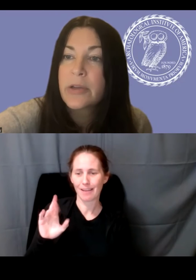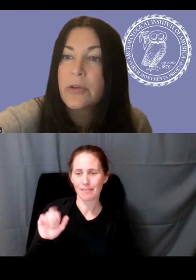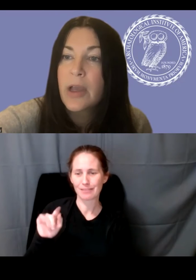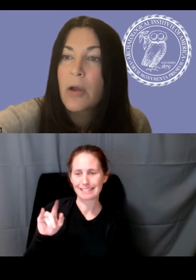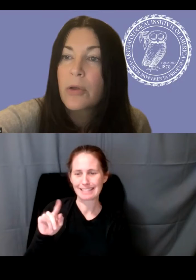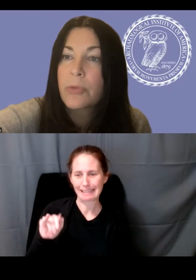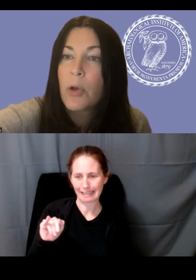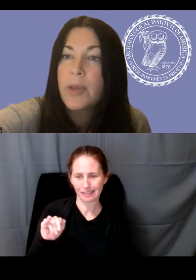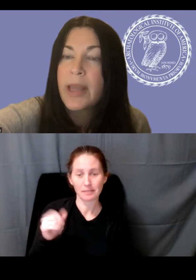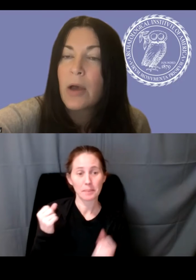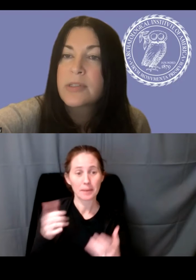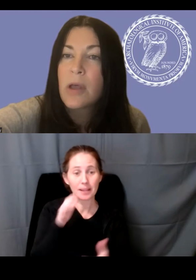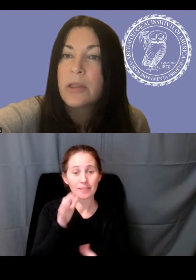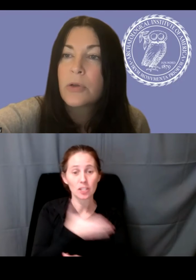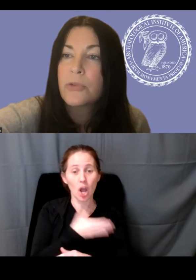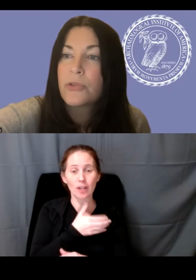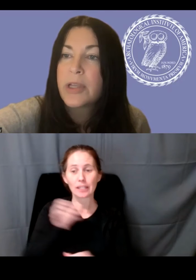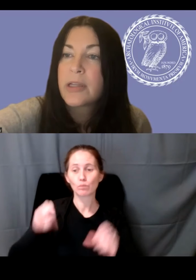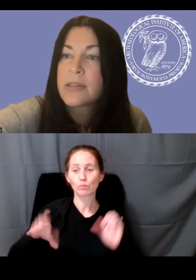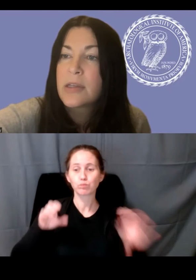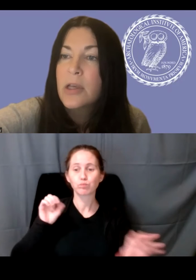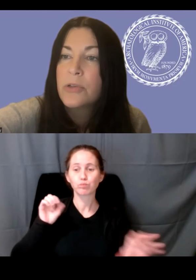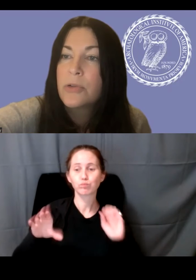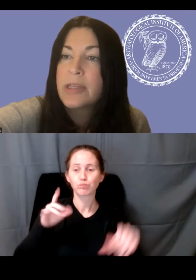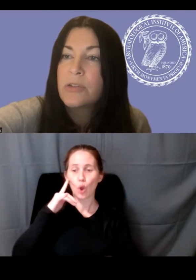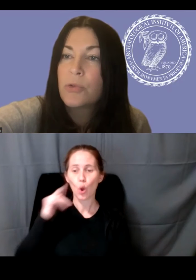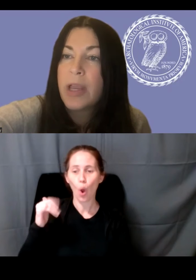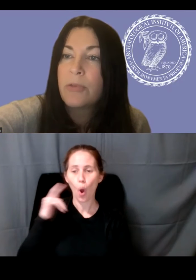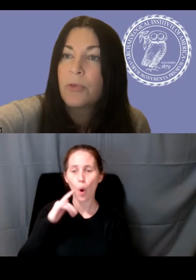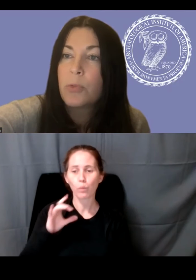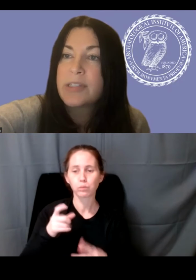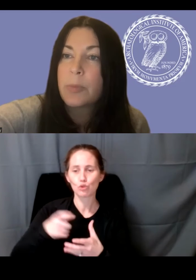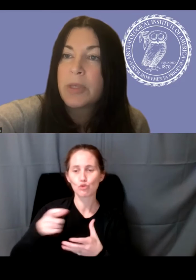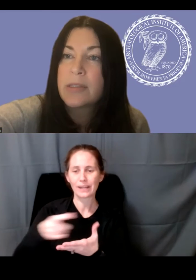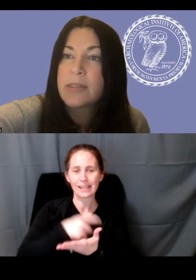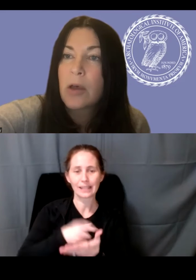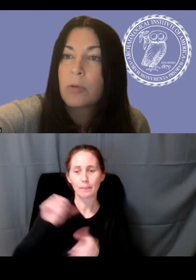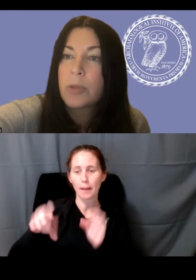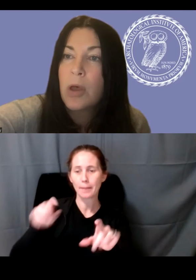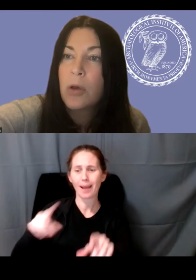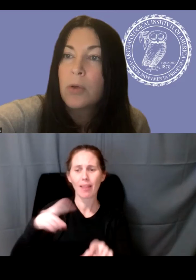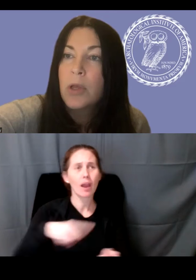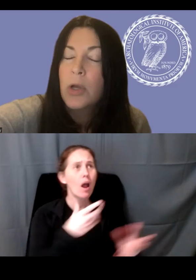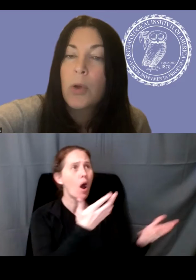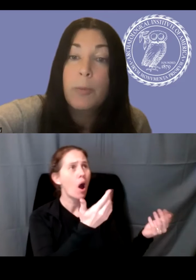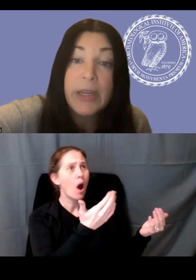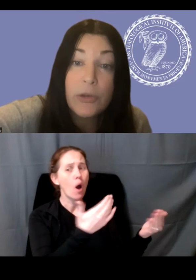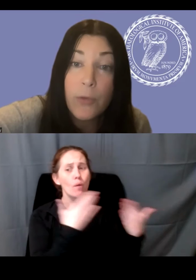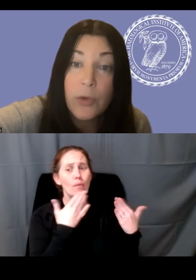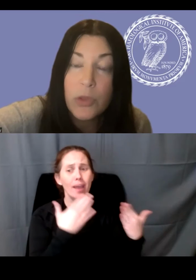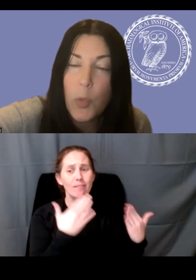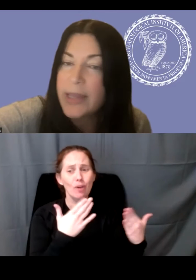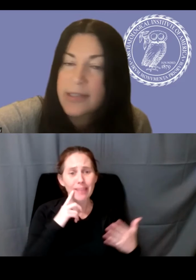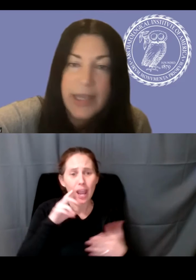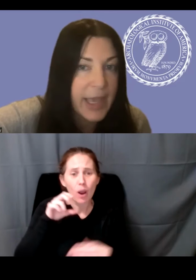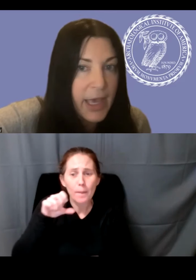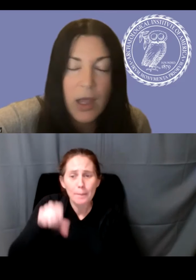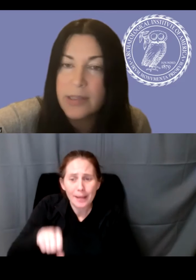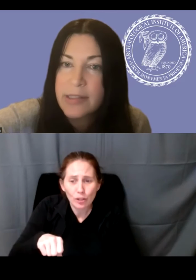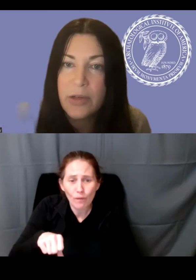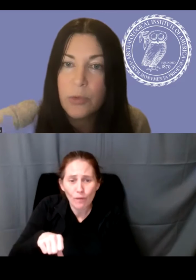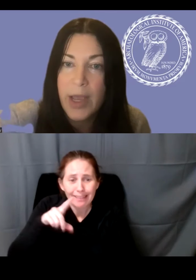And here they are throwing out solid gold trinkets to these grateful recipients down below, who are all bent over at the waist.